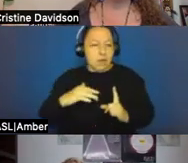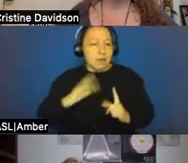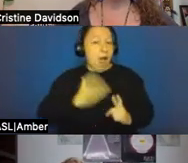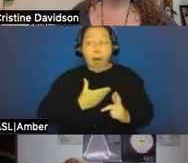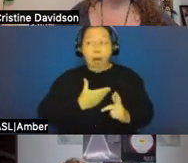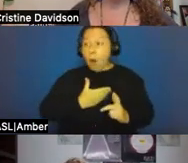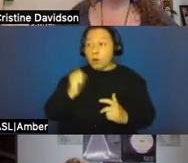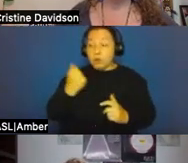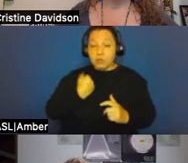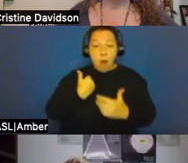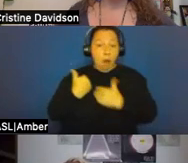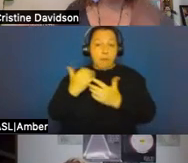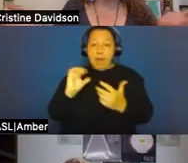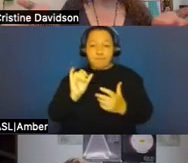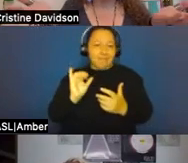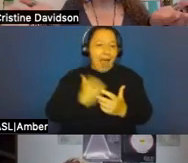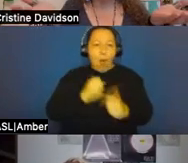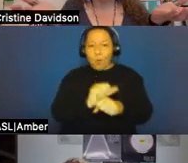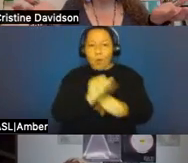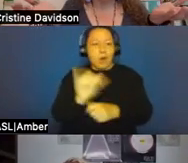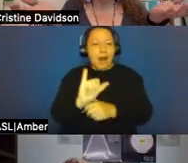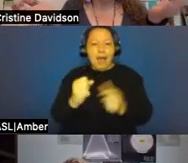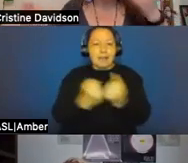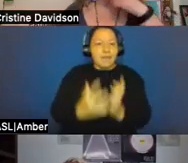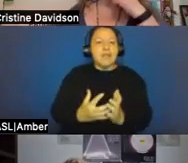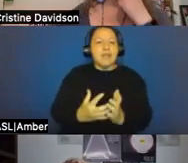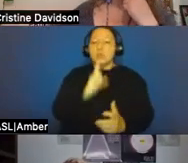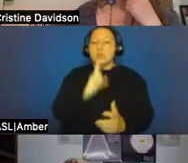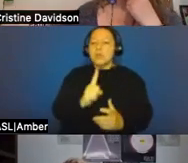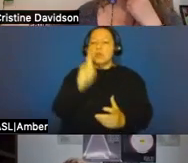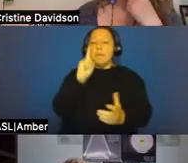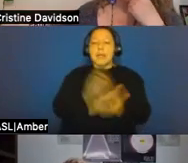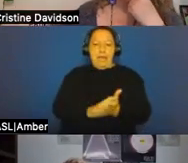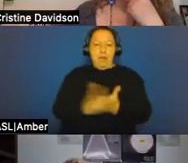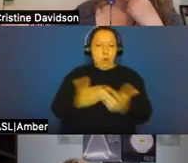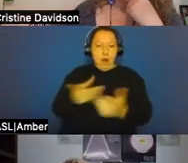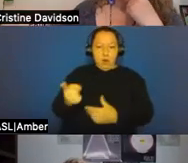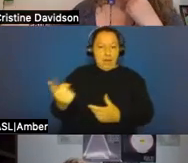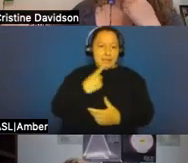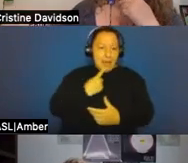in biased support of what they're bringing to you, okay?